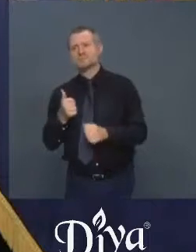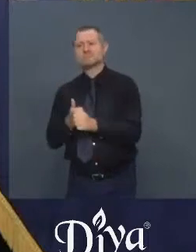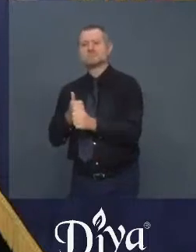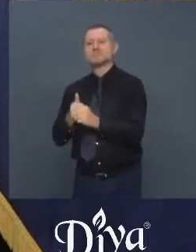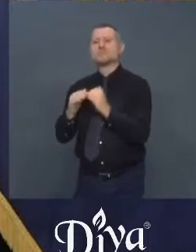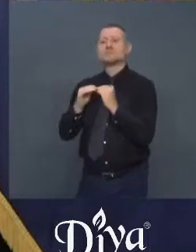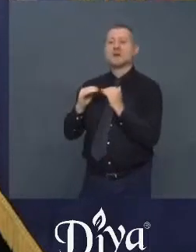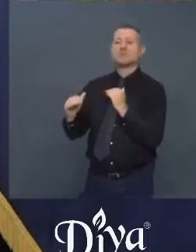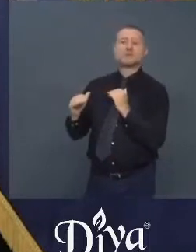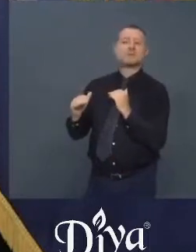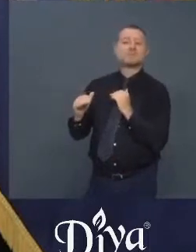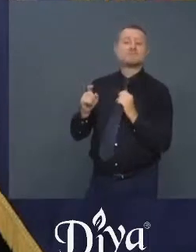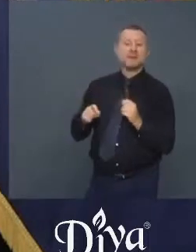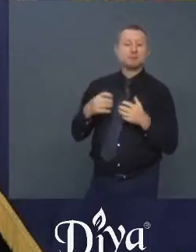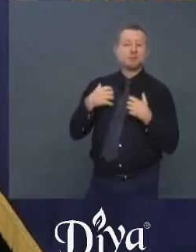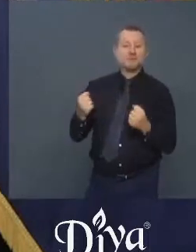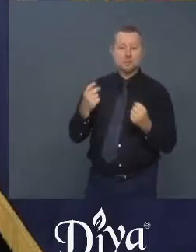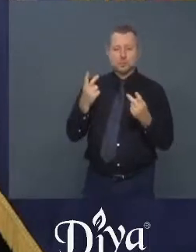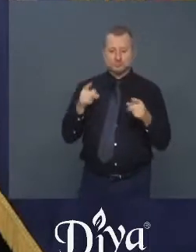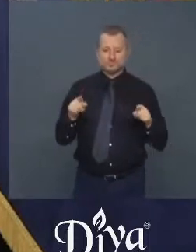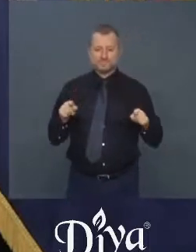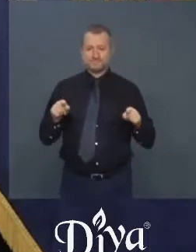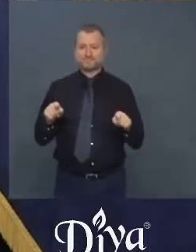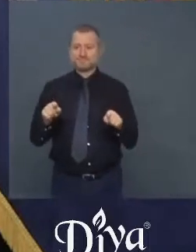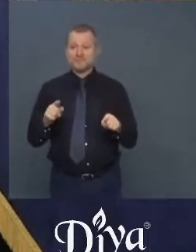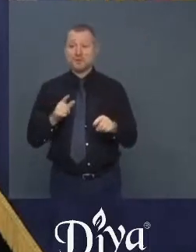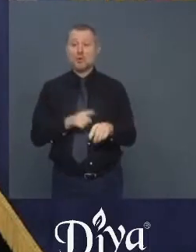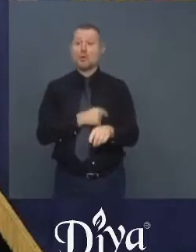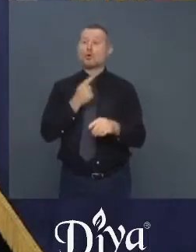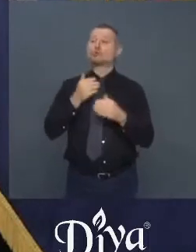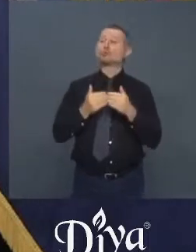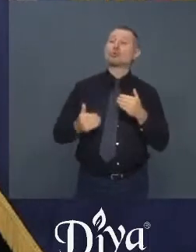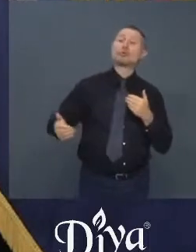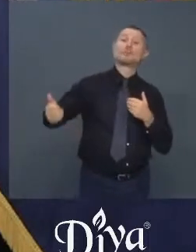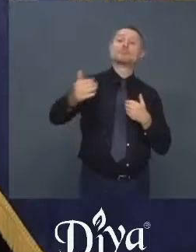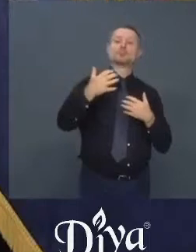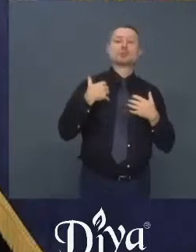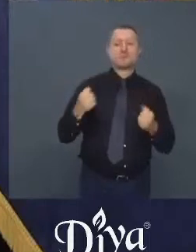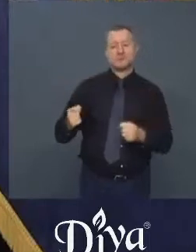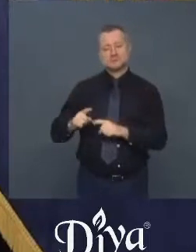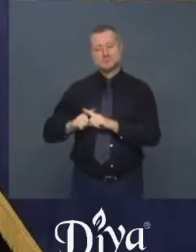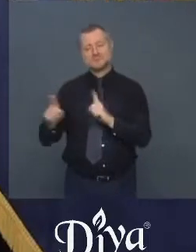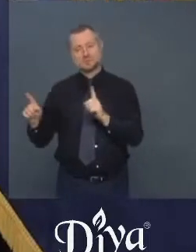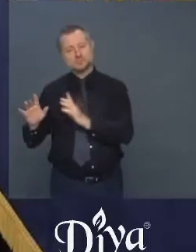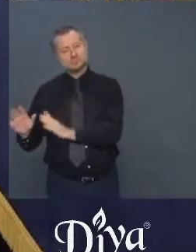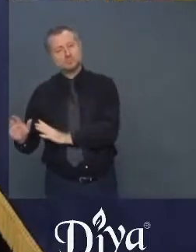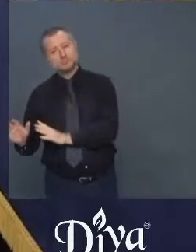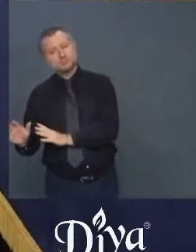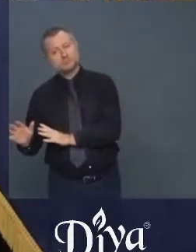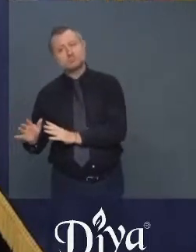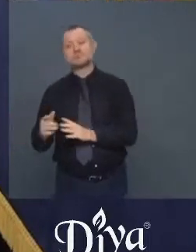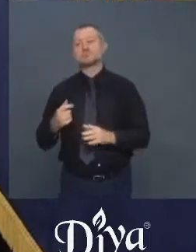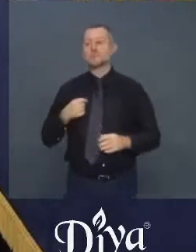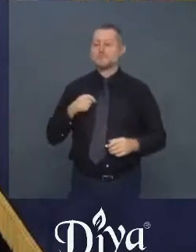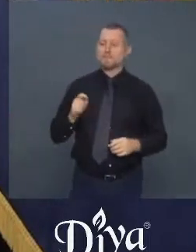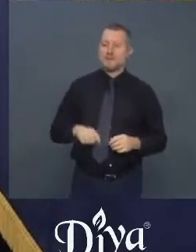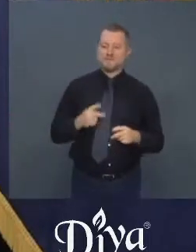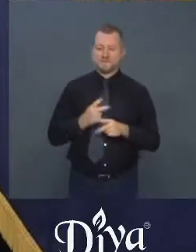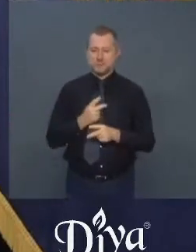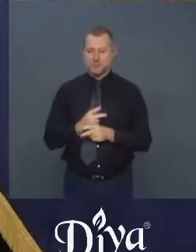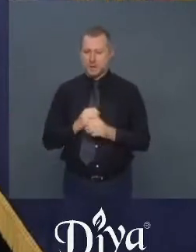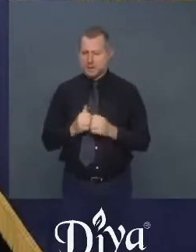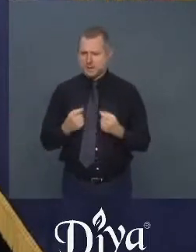Program. Long-term recovery is going to be a different issue. We have to figure out what's actually going on, but we need